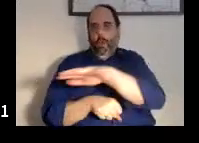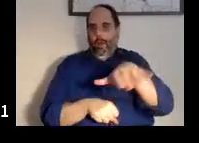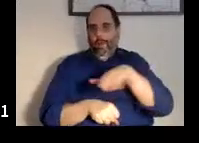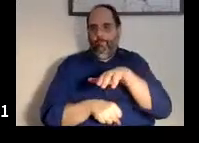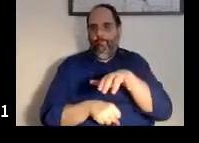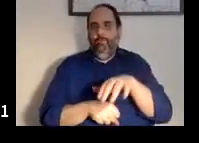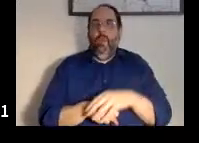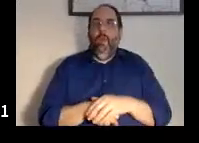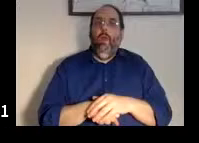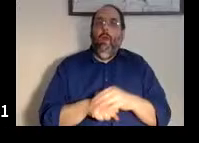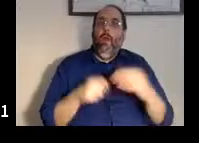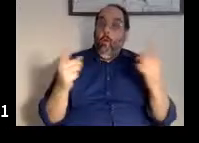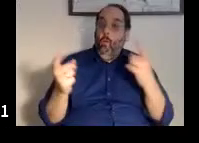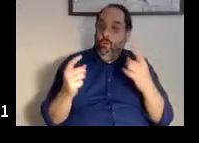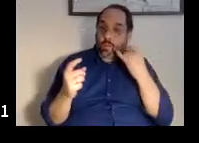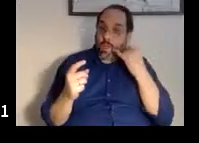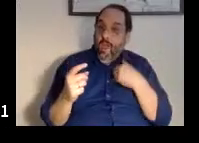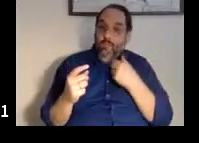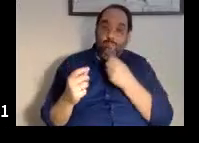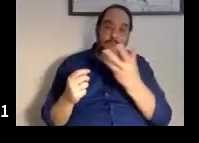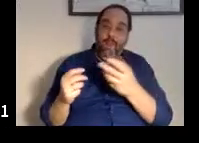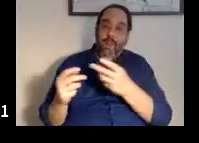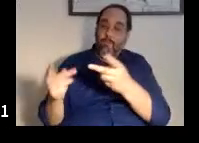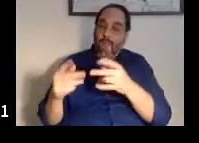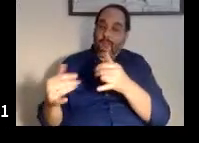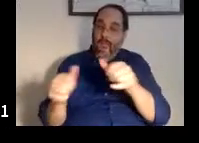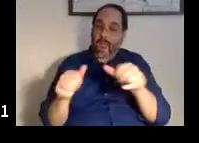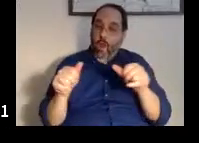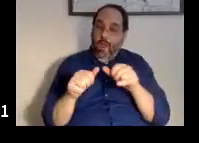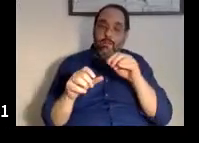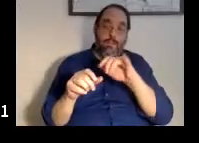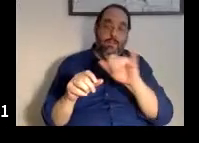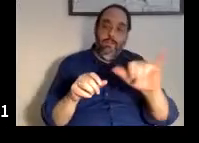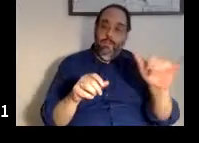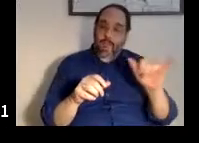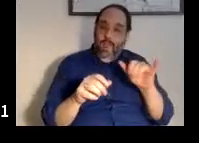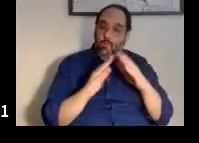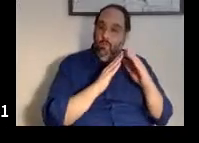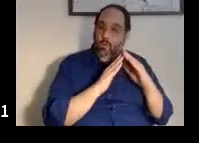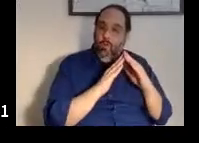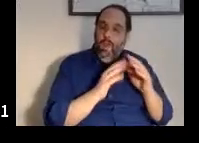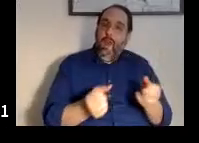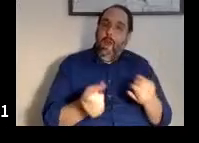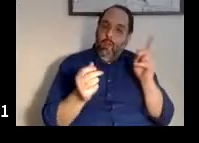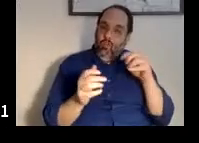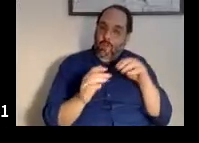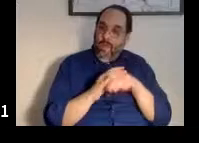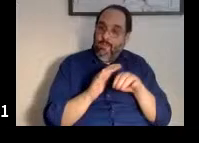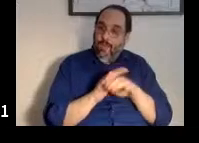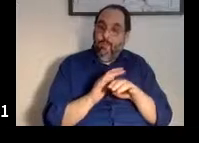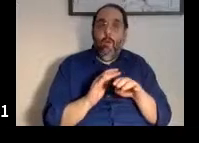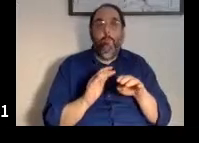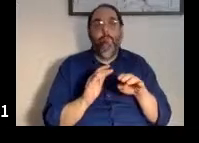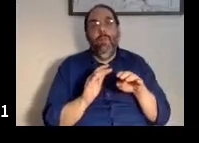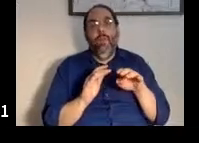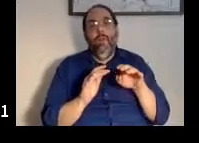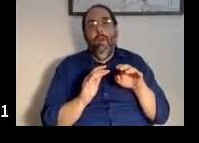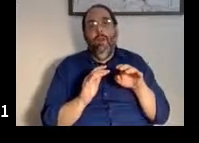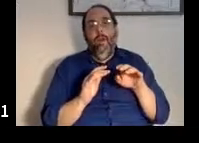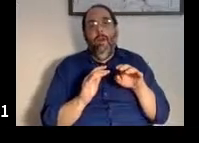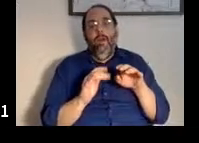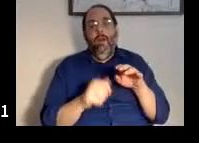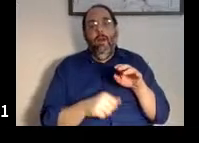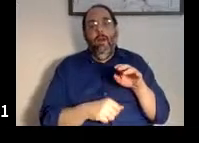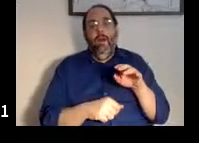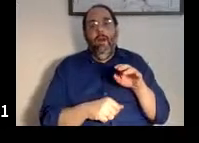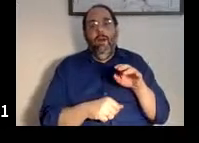Questions about if there's multiple play areas within the same community, how many need to be accessible? That